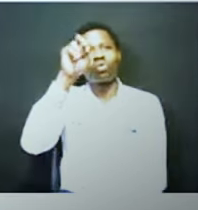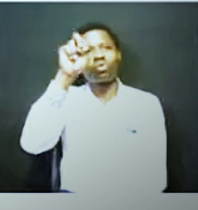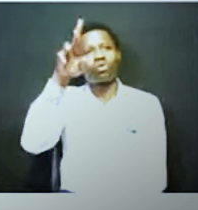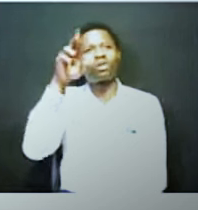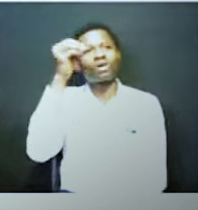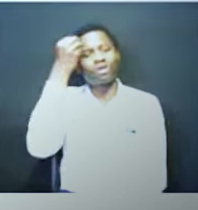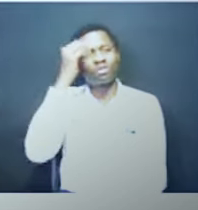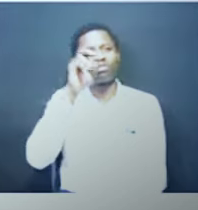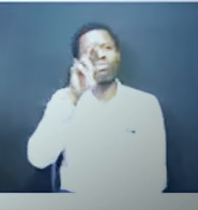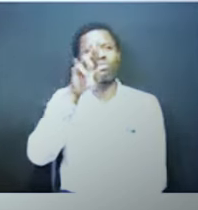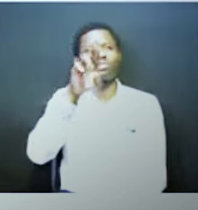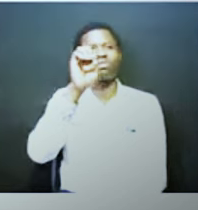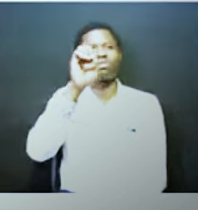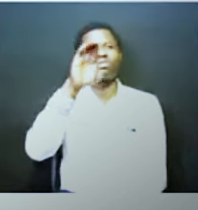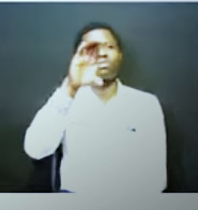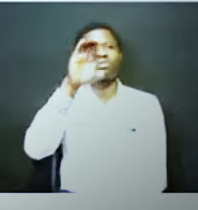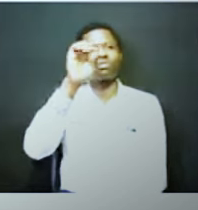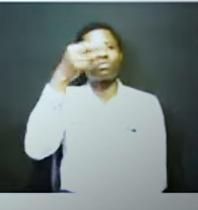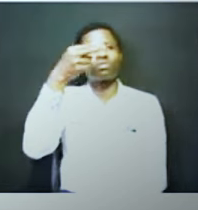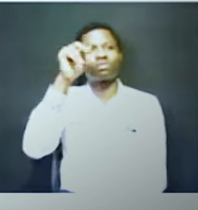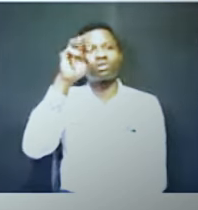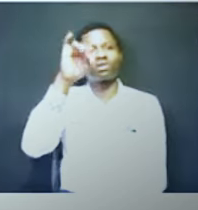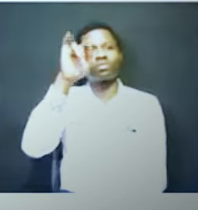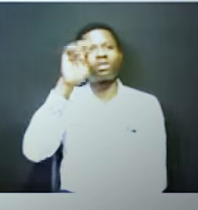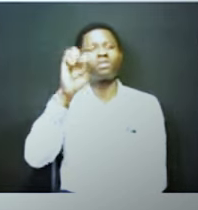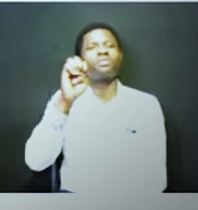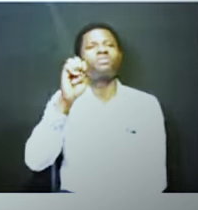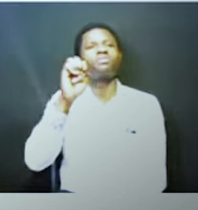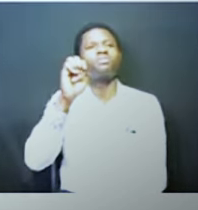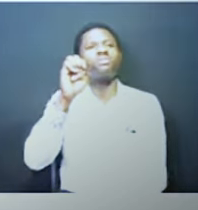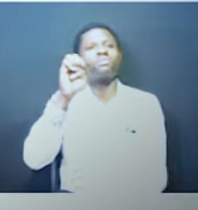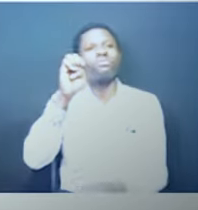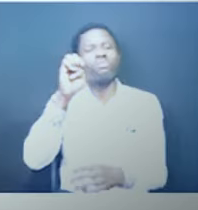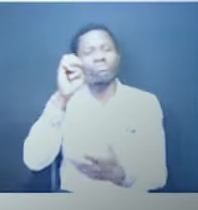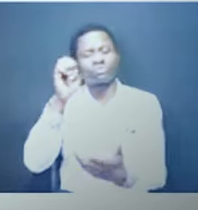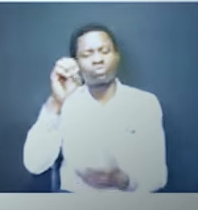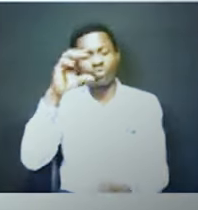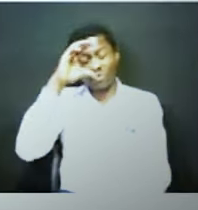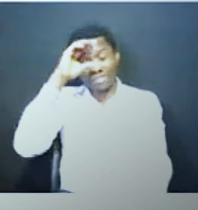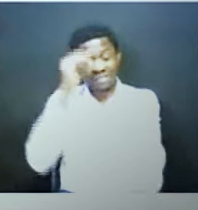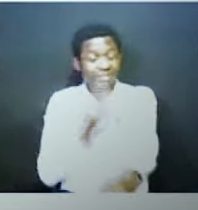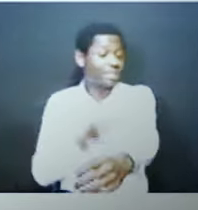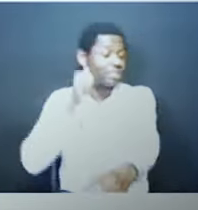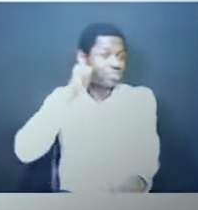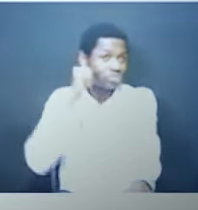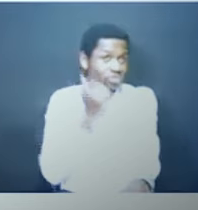So this fraternal organization was founded in